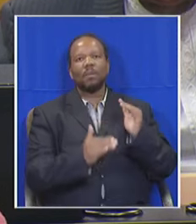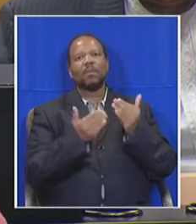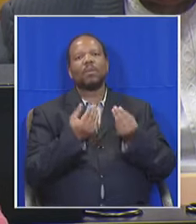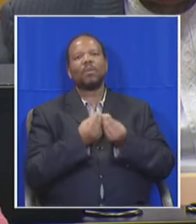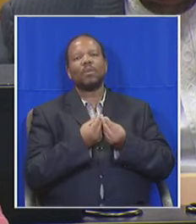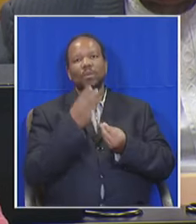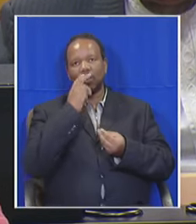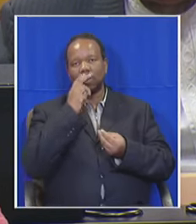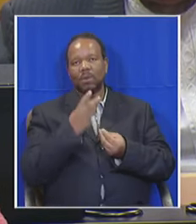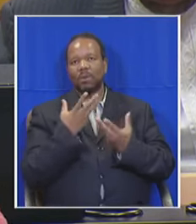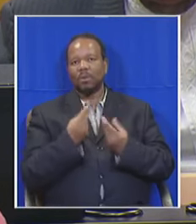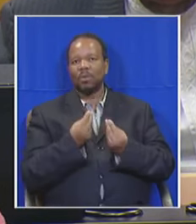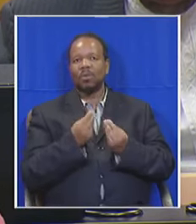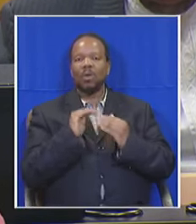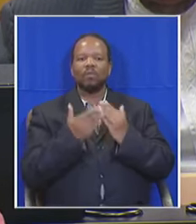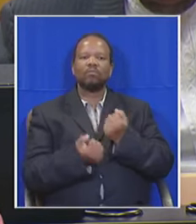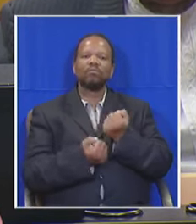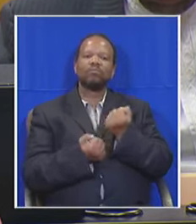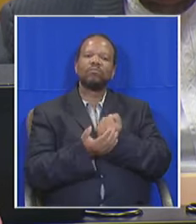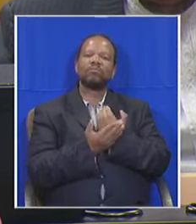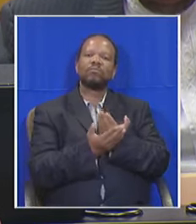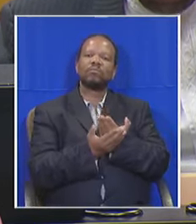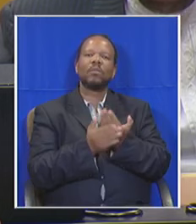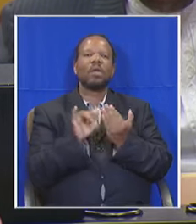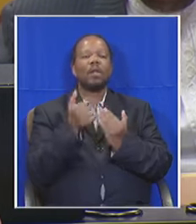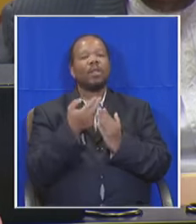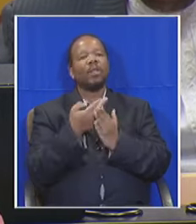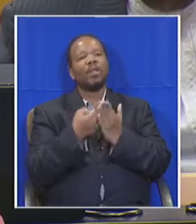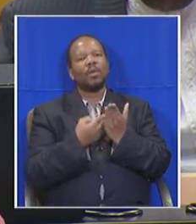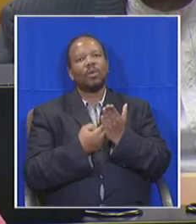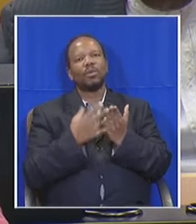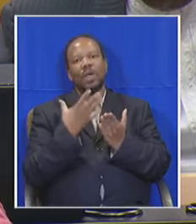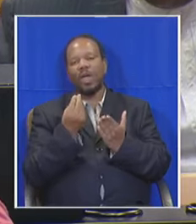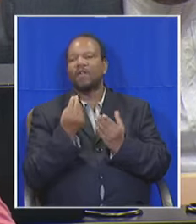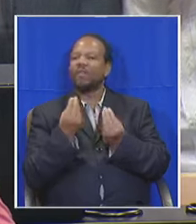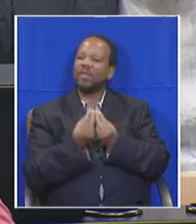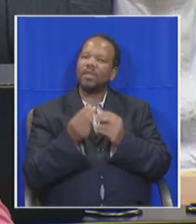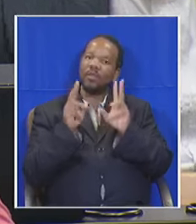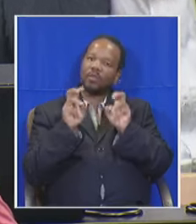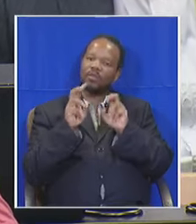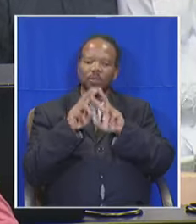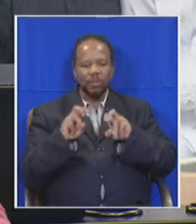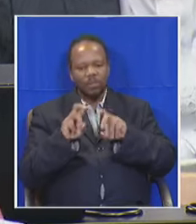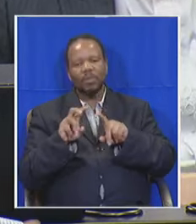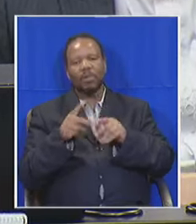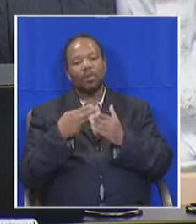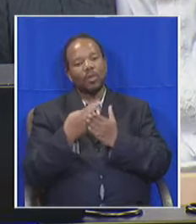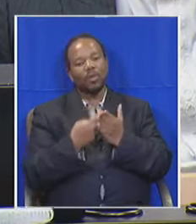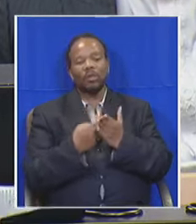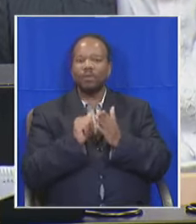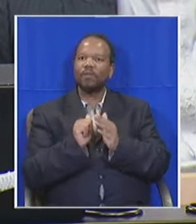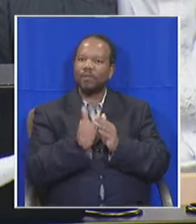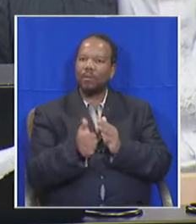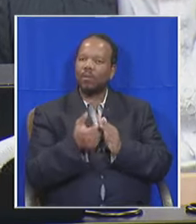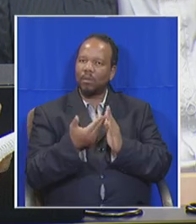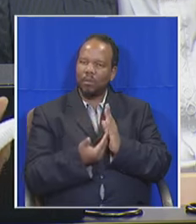allegations are investigated. The rules allow that that should be done. The rules